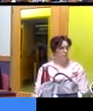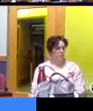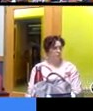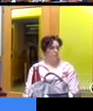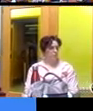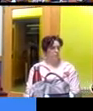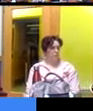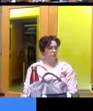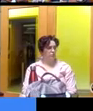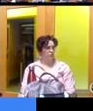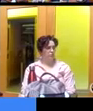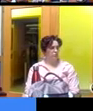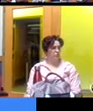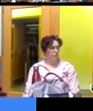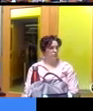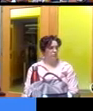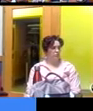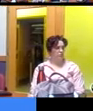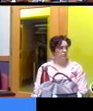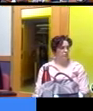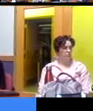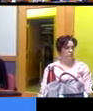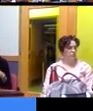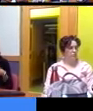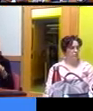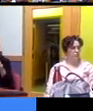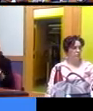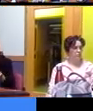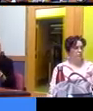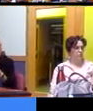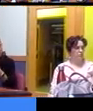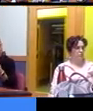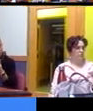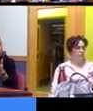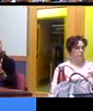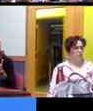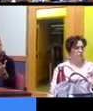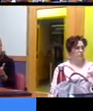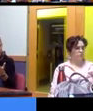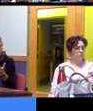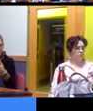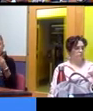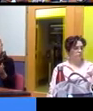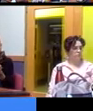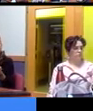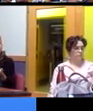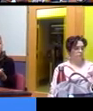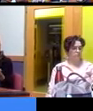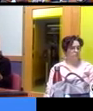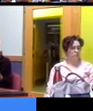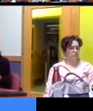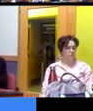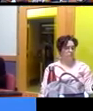and I don't take that lightly, but I do say that for like, if I'm in a particular portion of like an